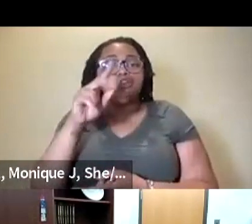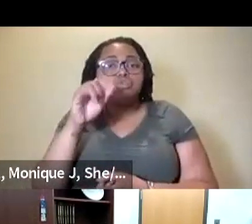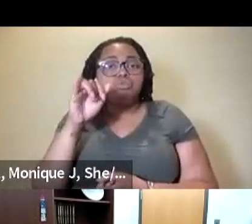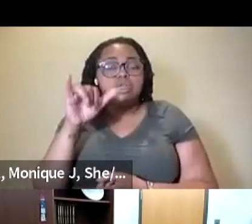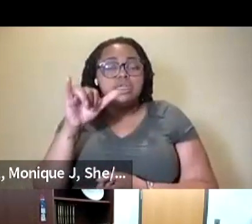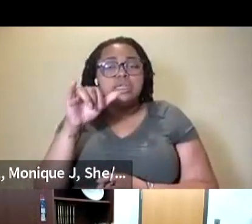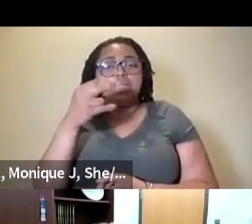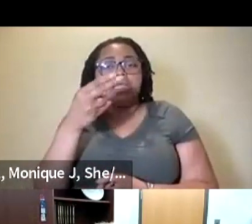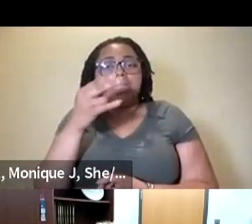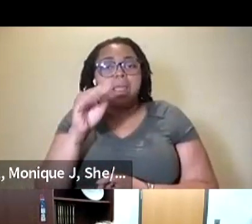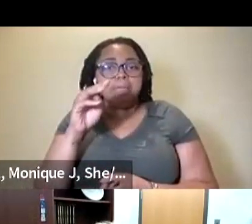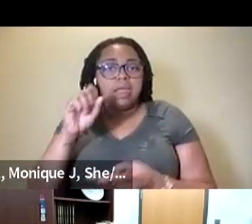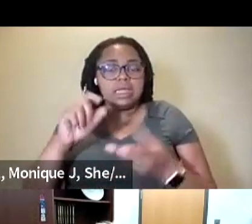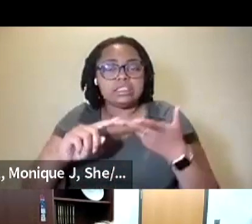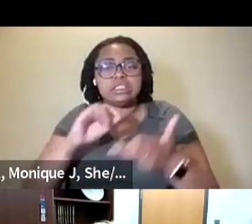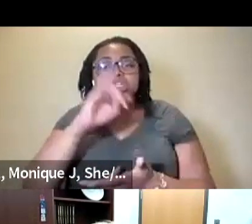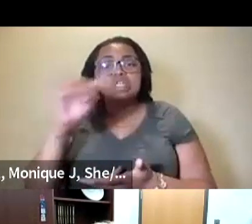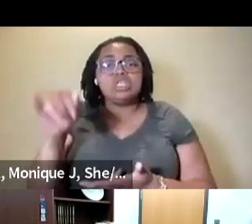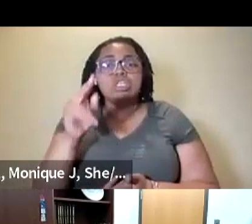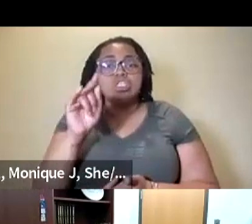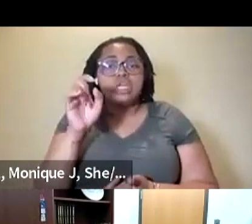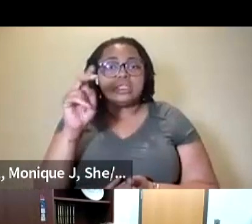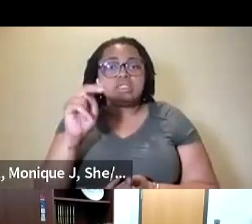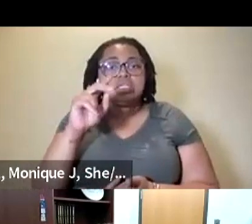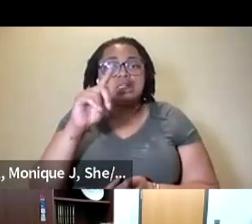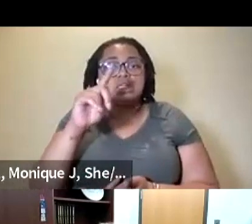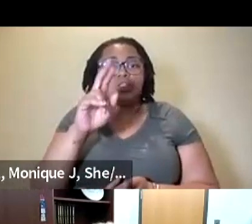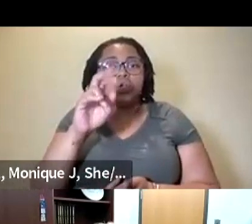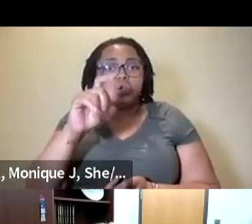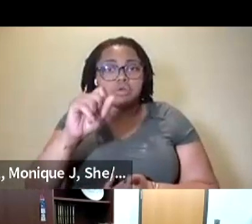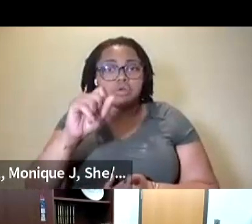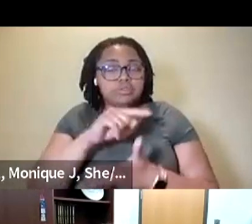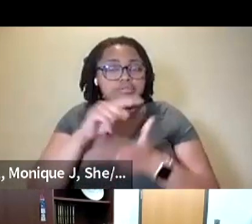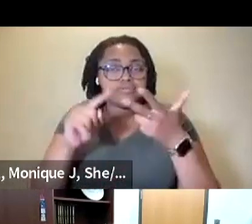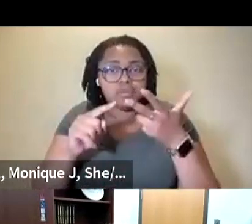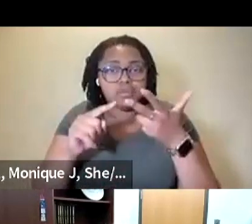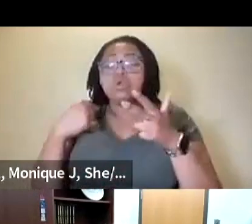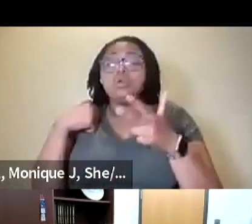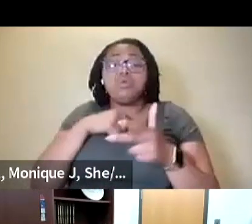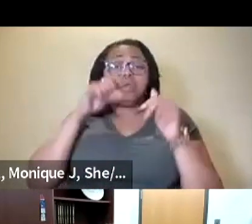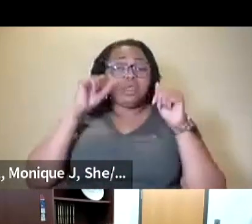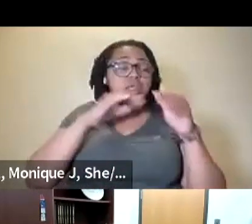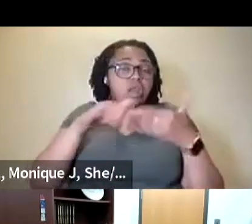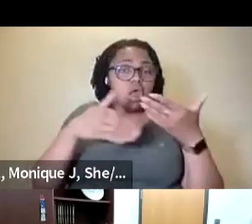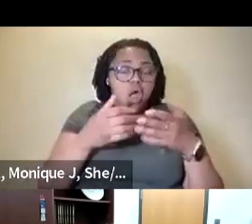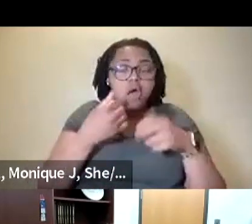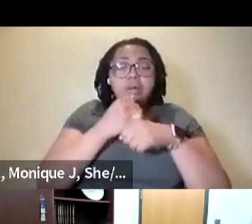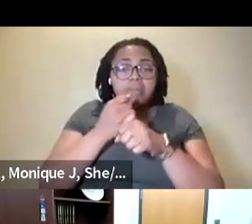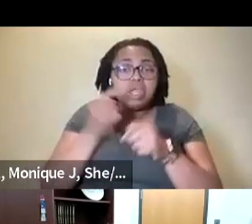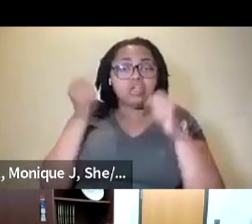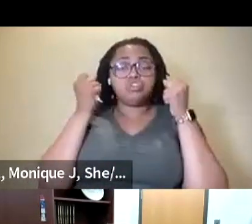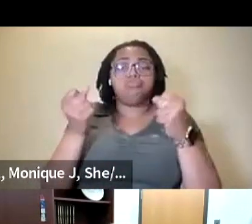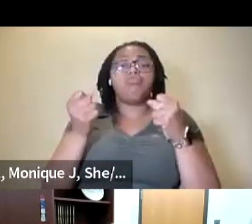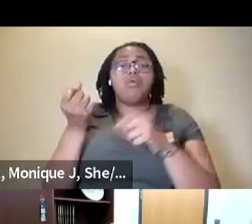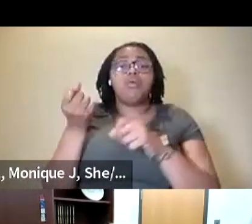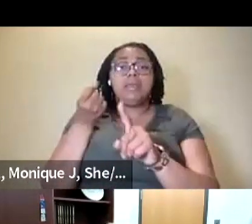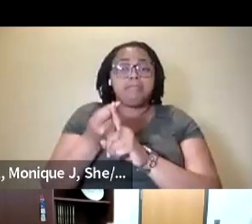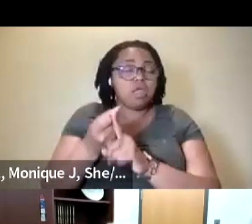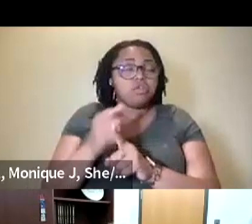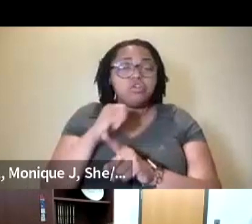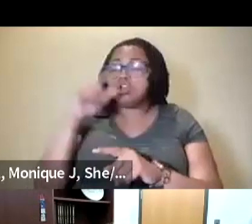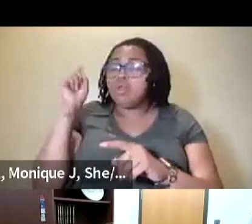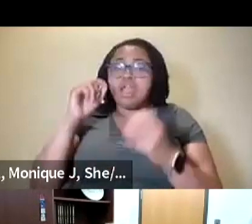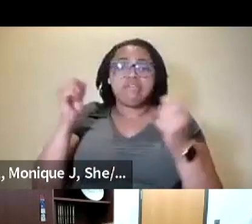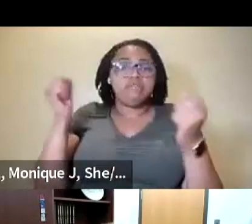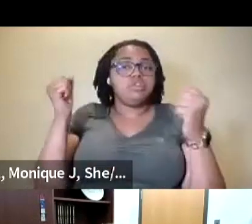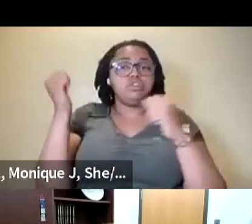because we can all make that same kind of impact. You don't have to shut down a federal building with protests. You don't have to chain your